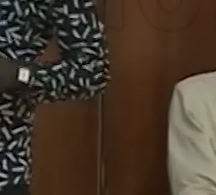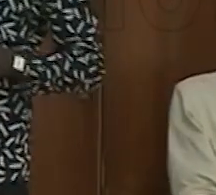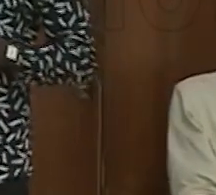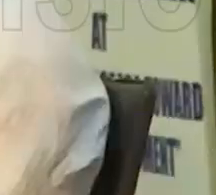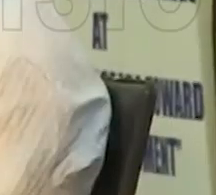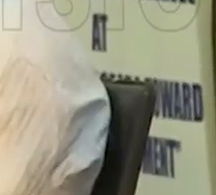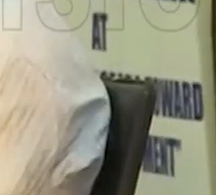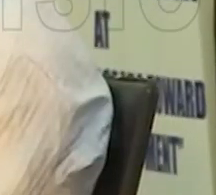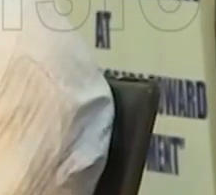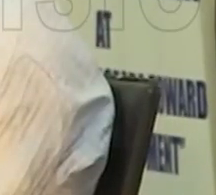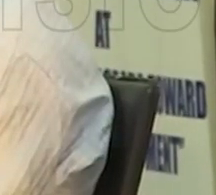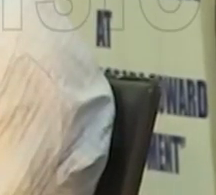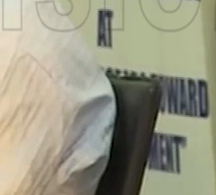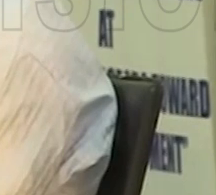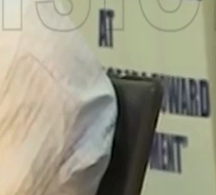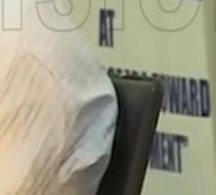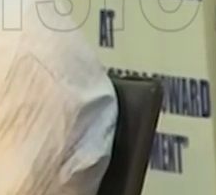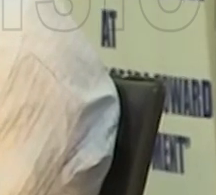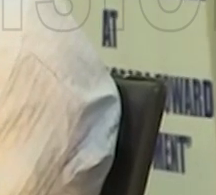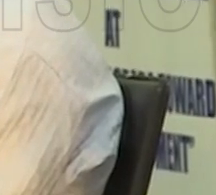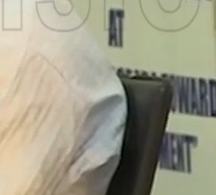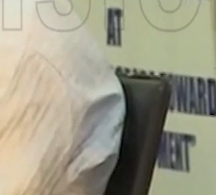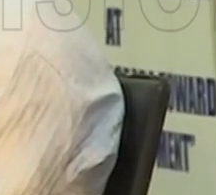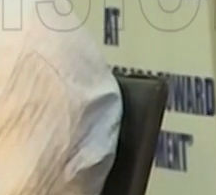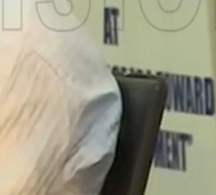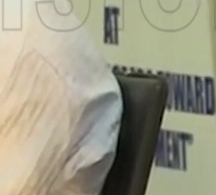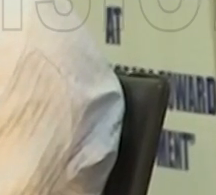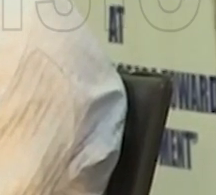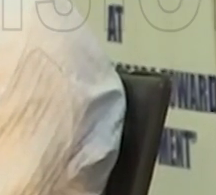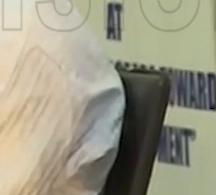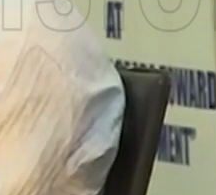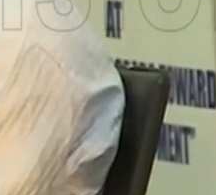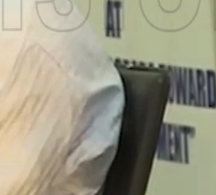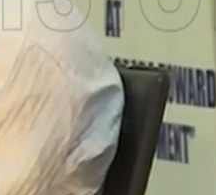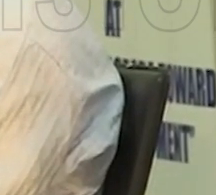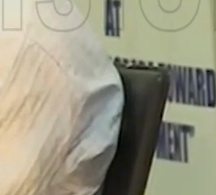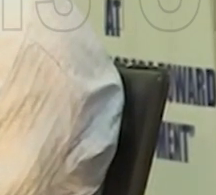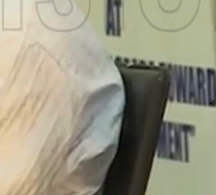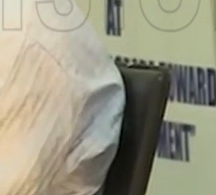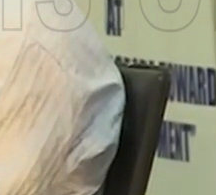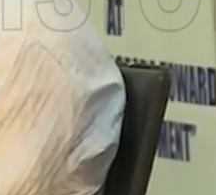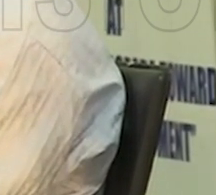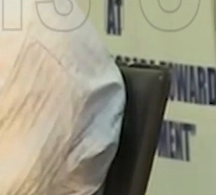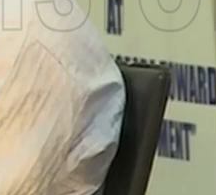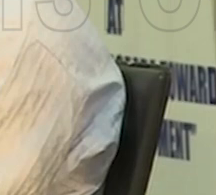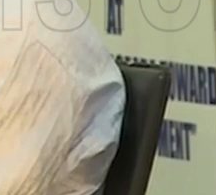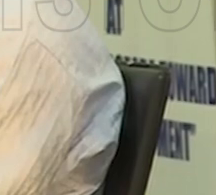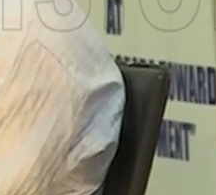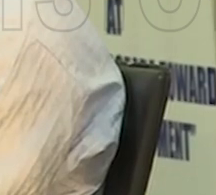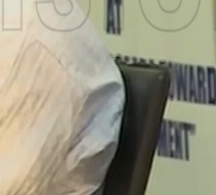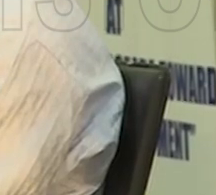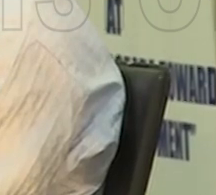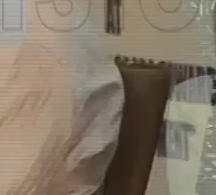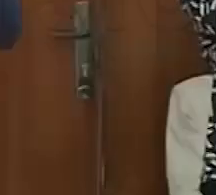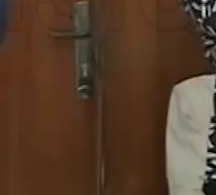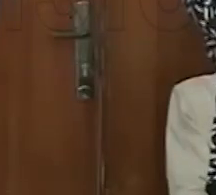anyway, because someone who is close to me actually developed symptom, and he lives close to